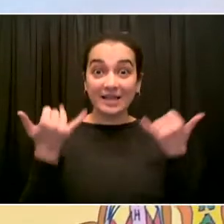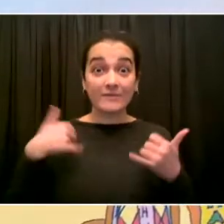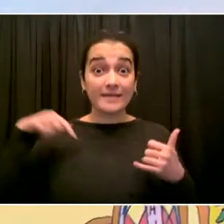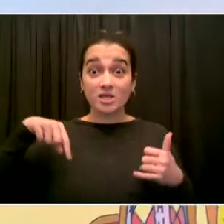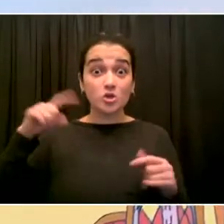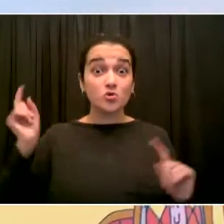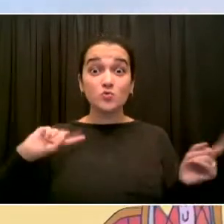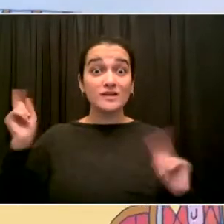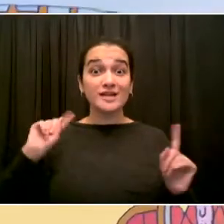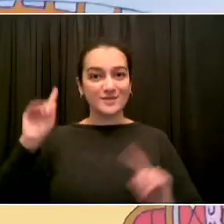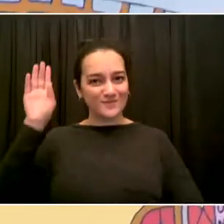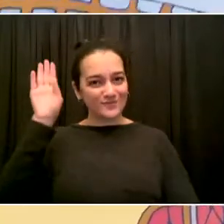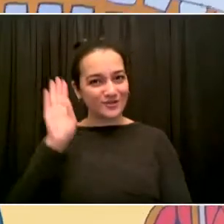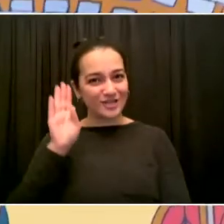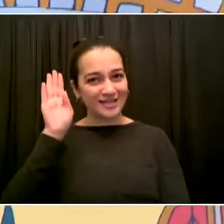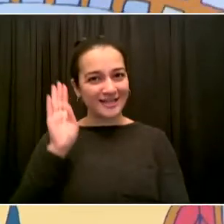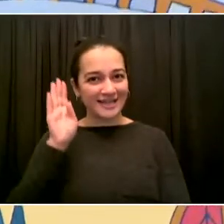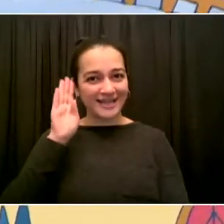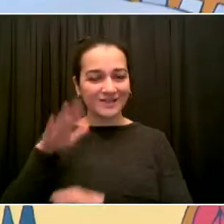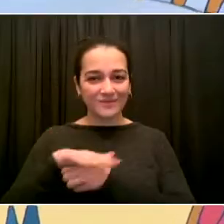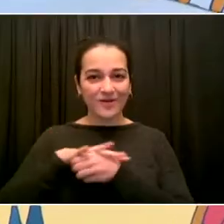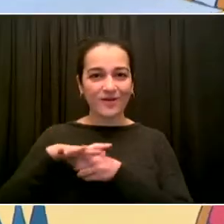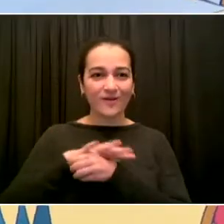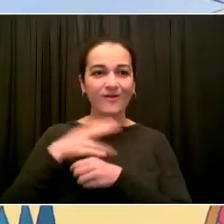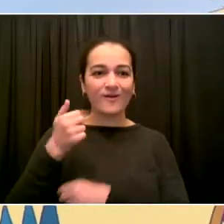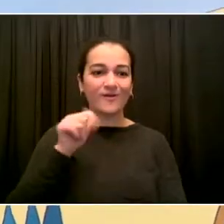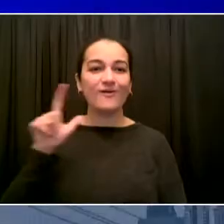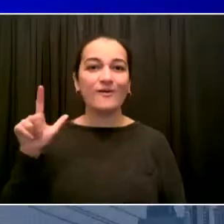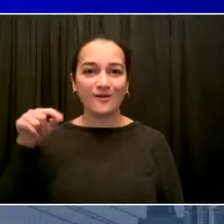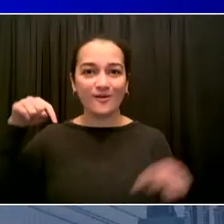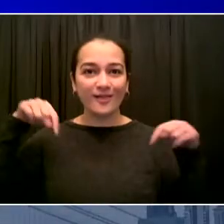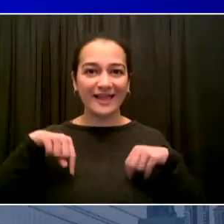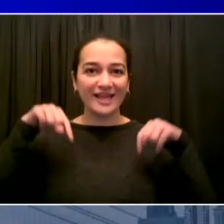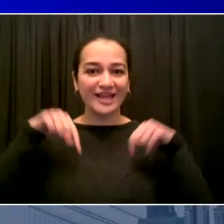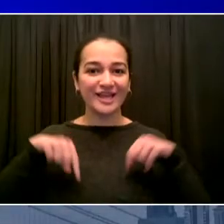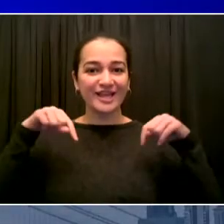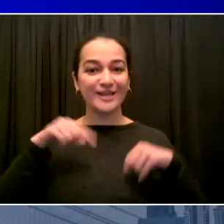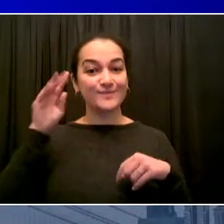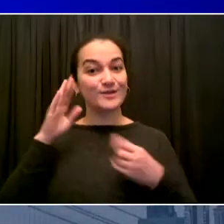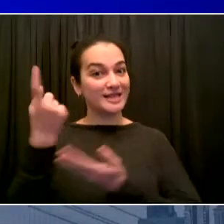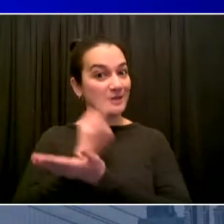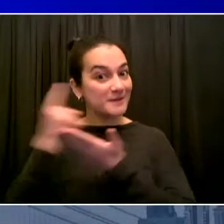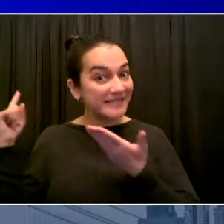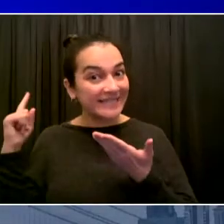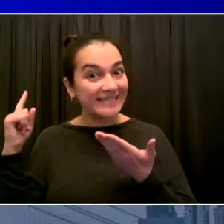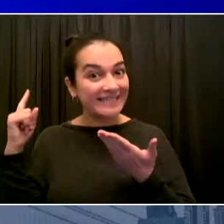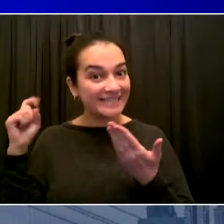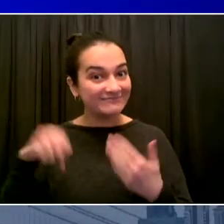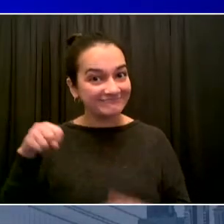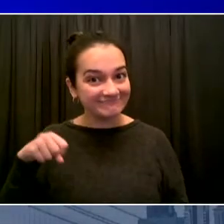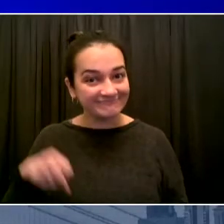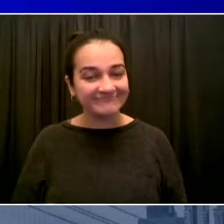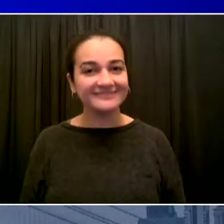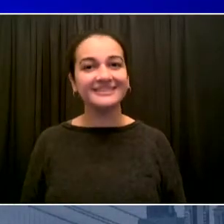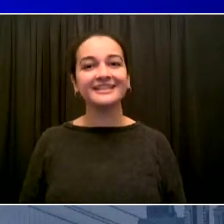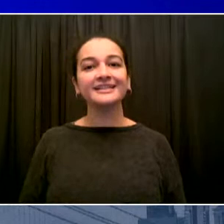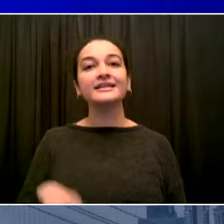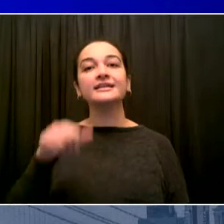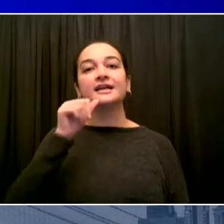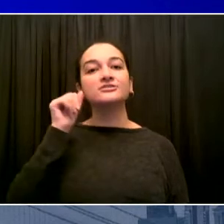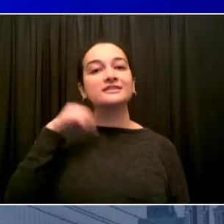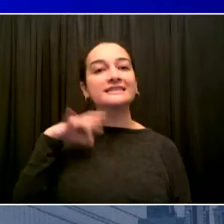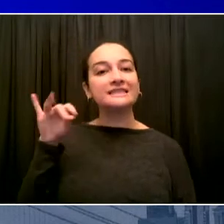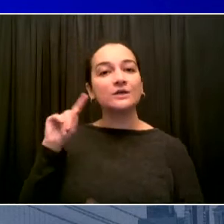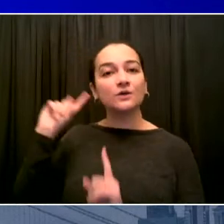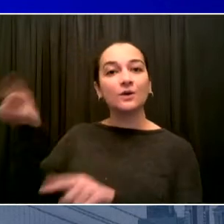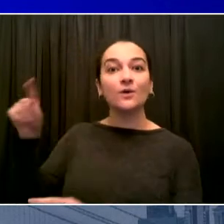Week here in Brooklyn. We had a really wonderful announcement in East Flatbush yesterday. Beautiful new community